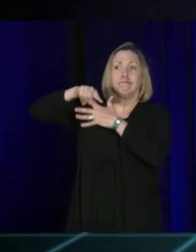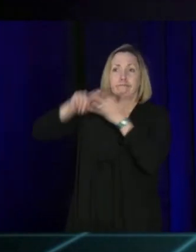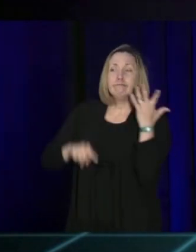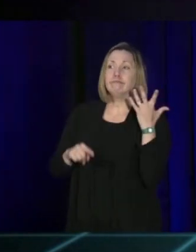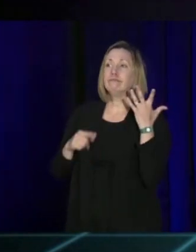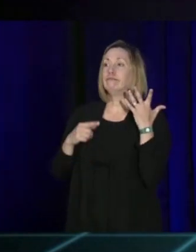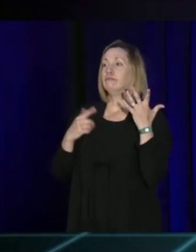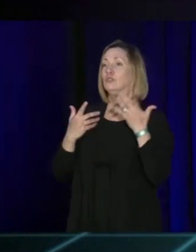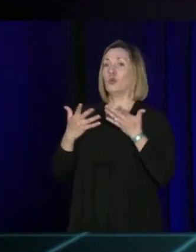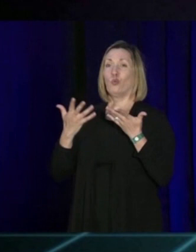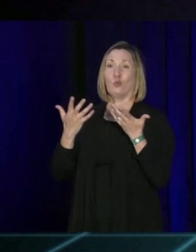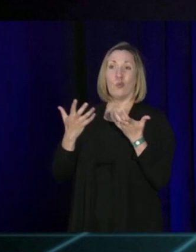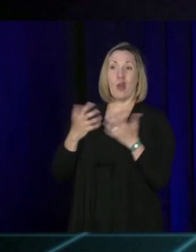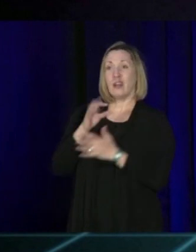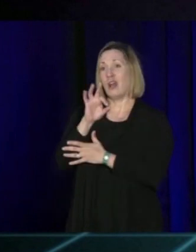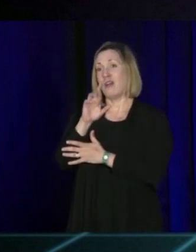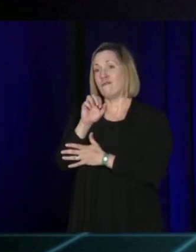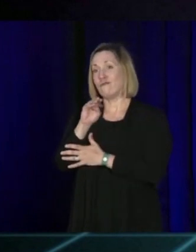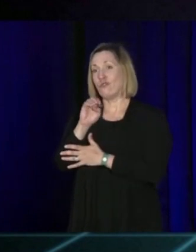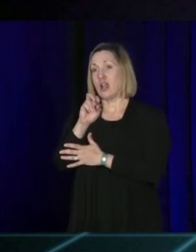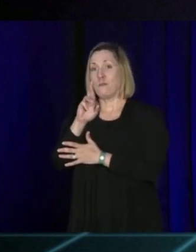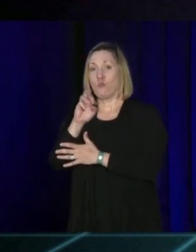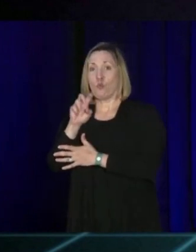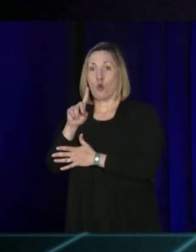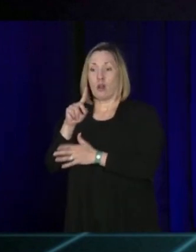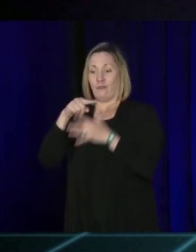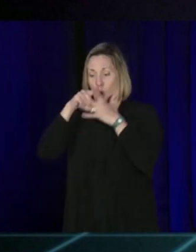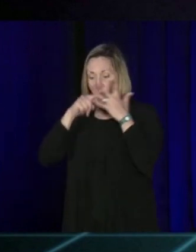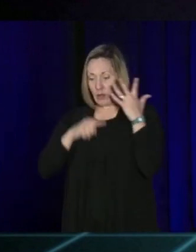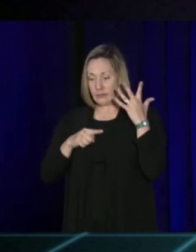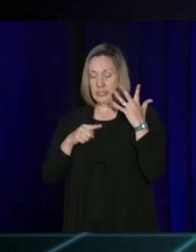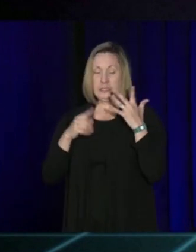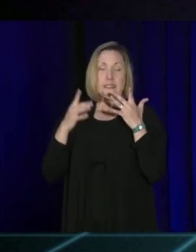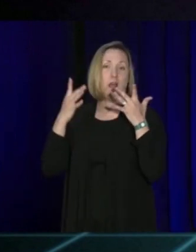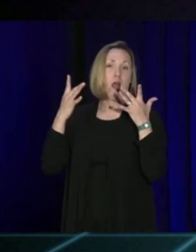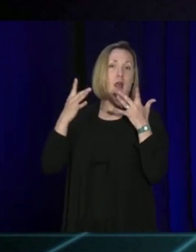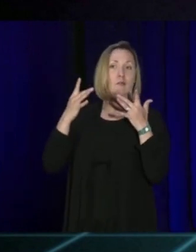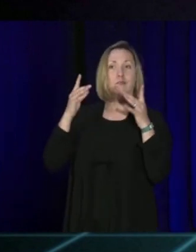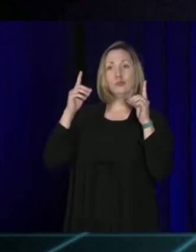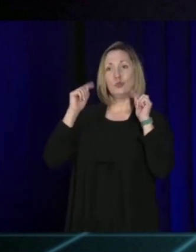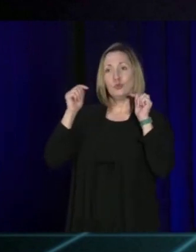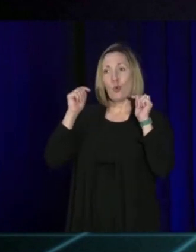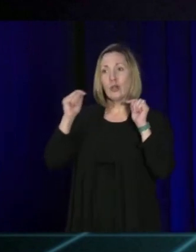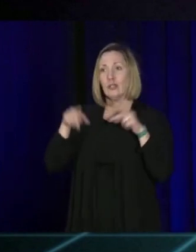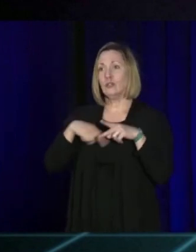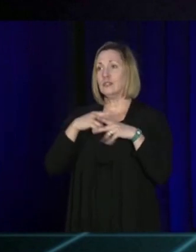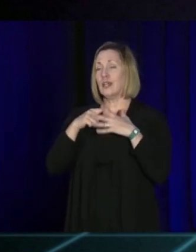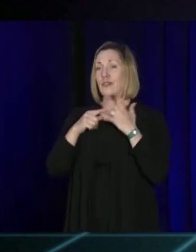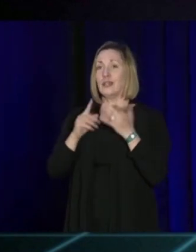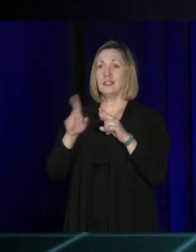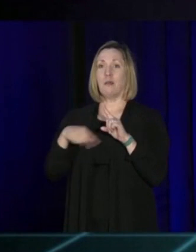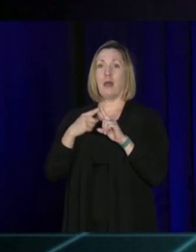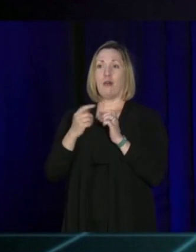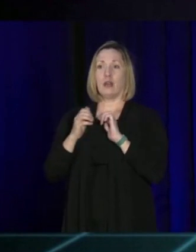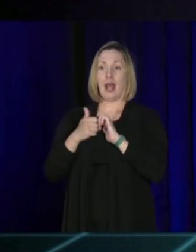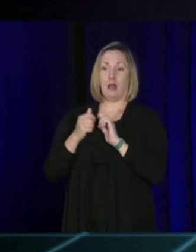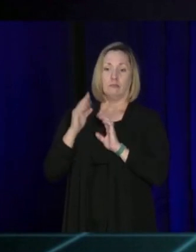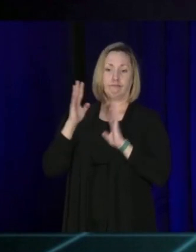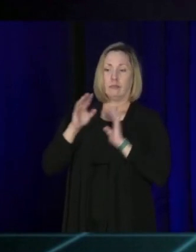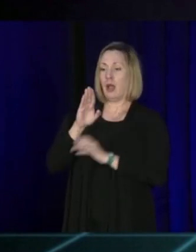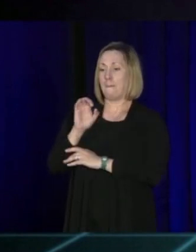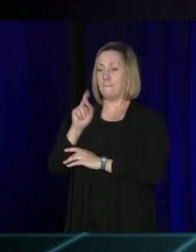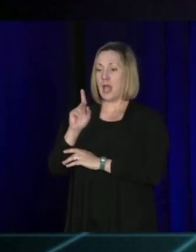these frameworks, the interesting tutorials or the things like the mad science around would be around Backbone,